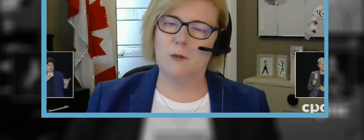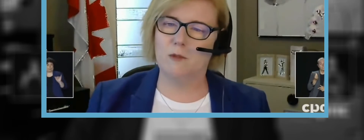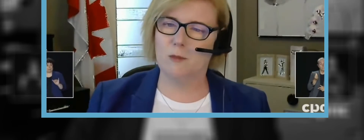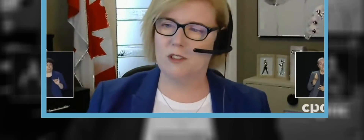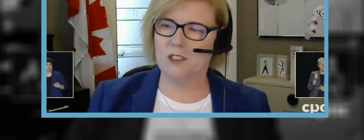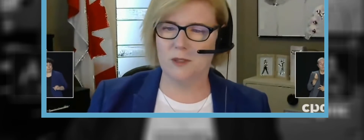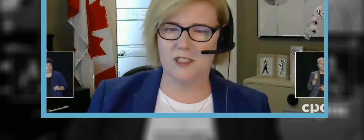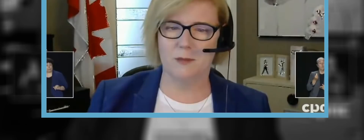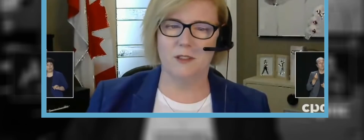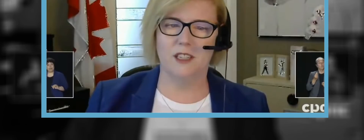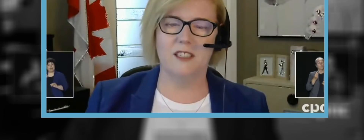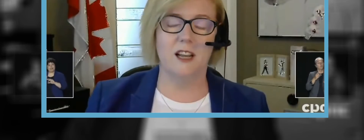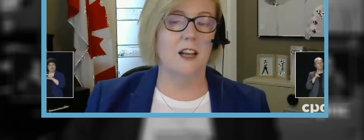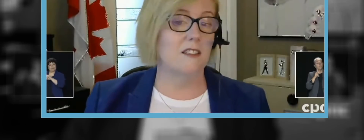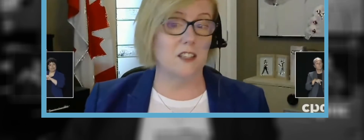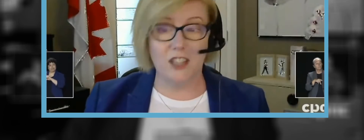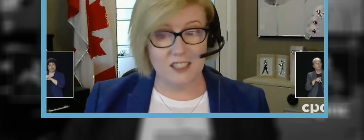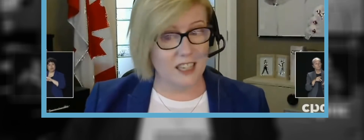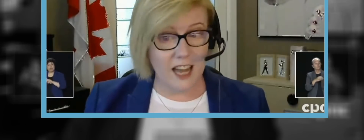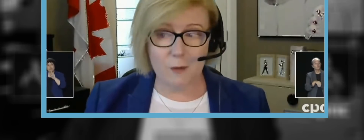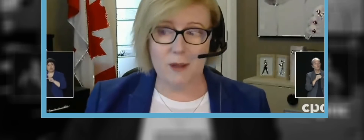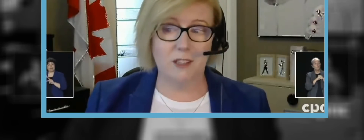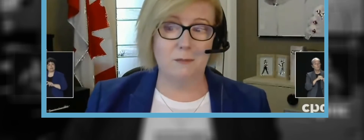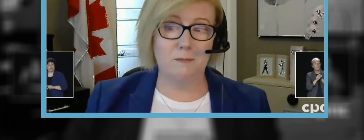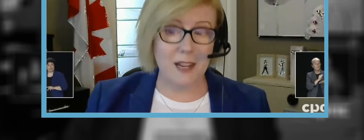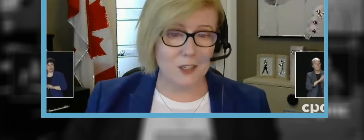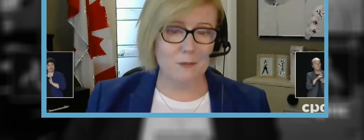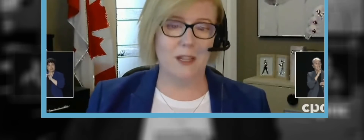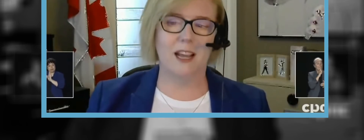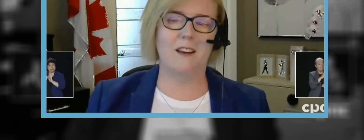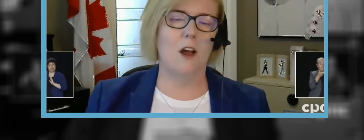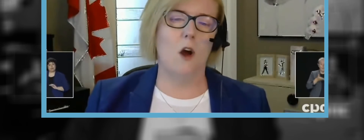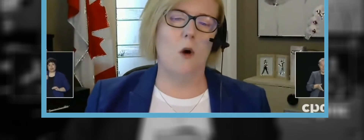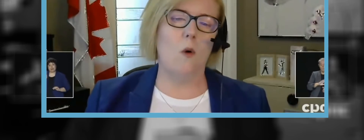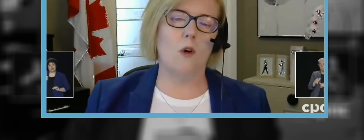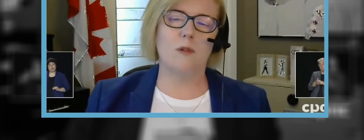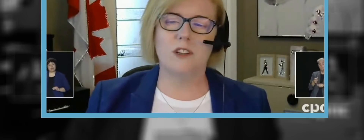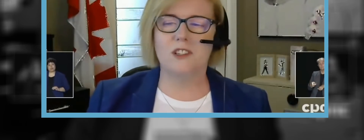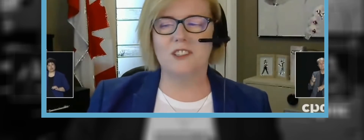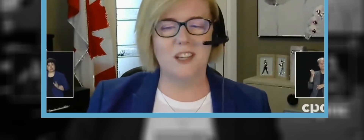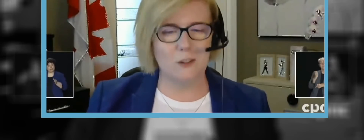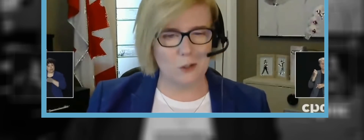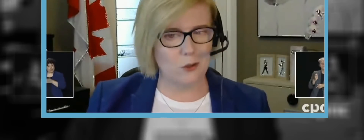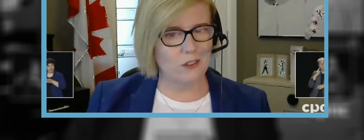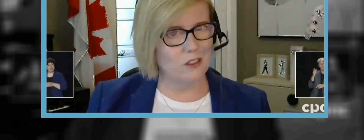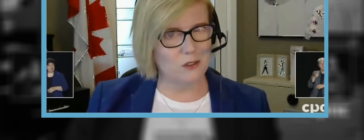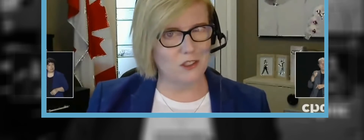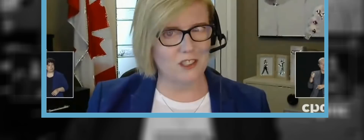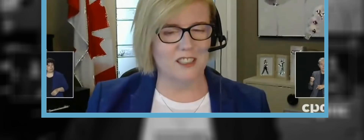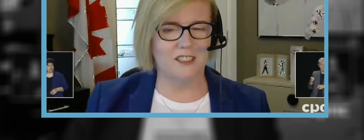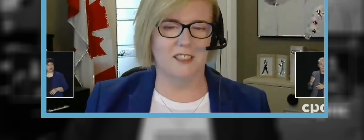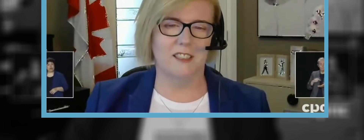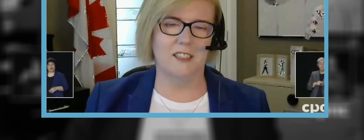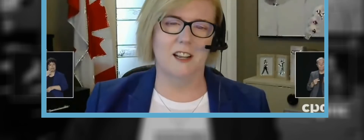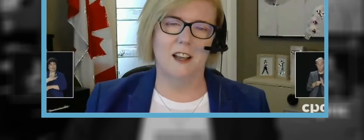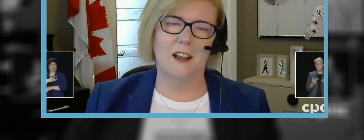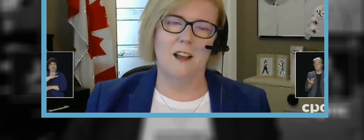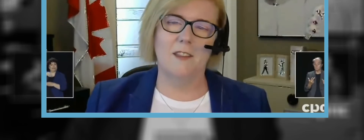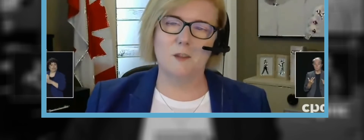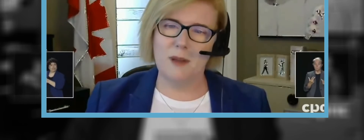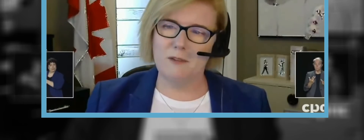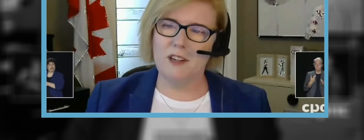sources of income for persons with disabilities, such as the Canada Pension Plan or provincial and territorial social